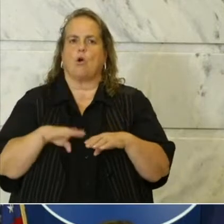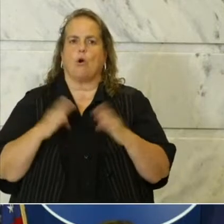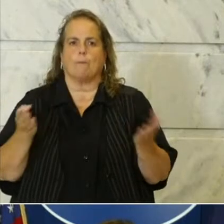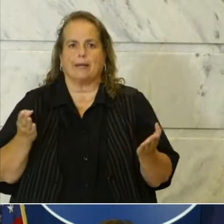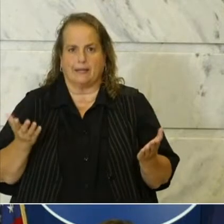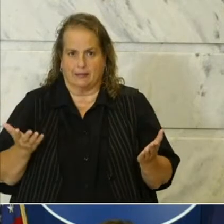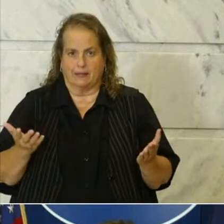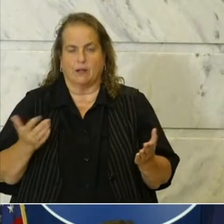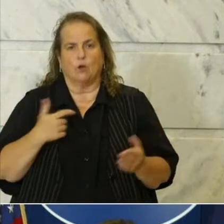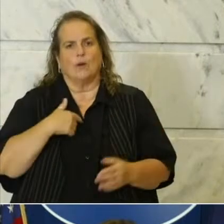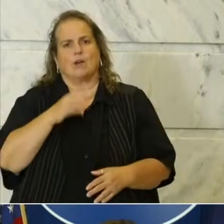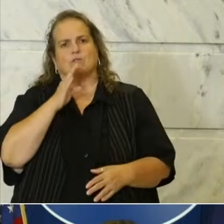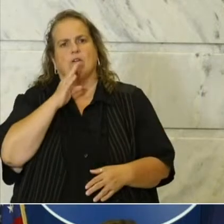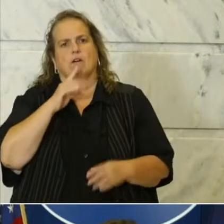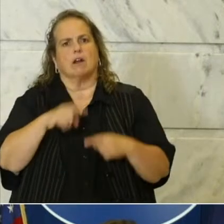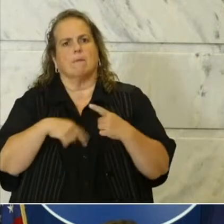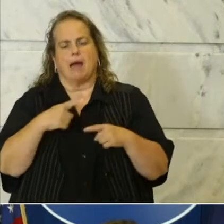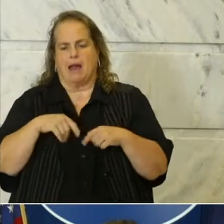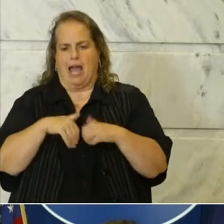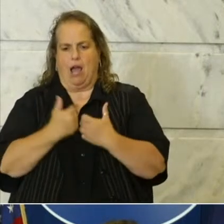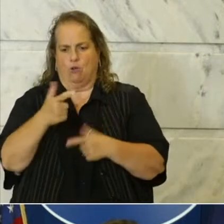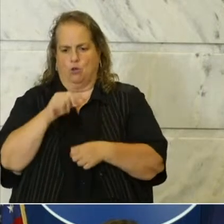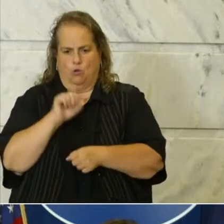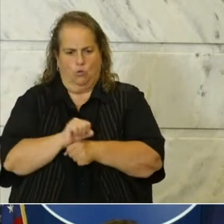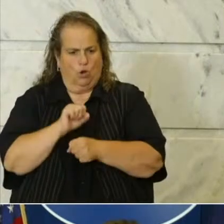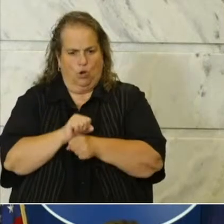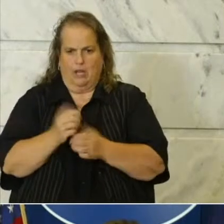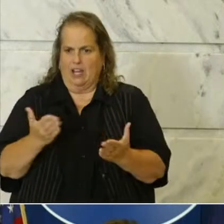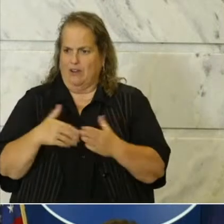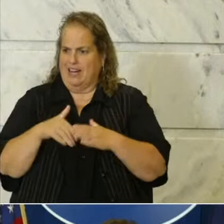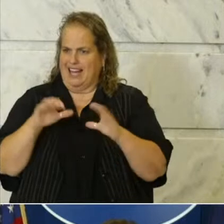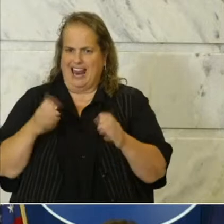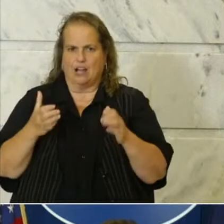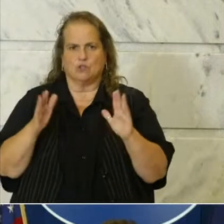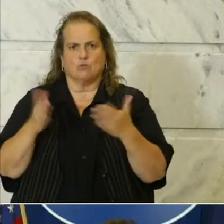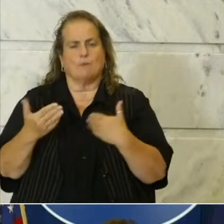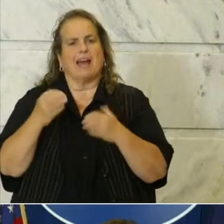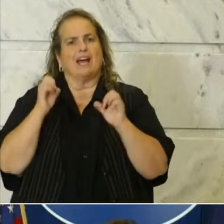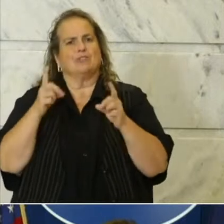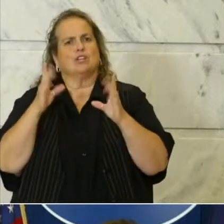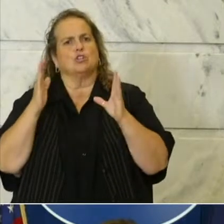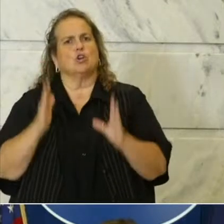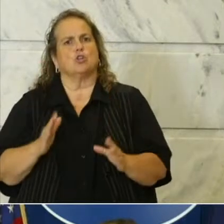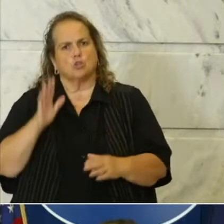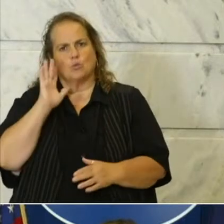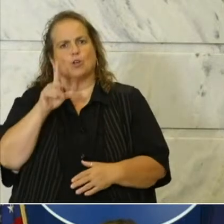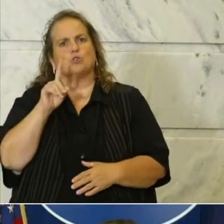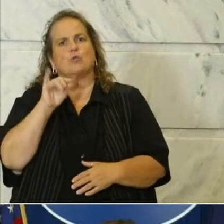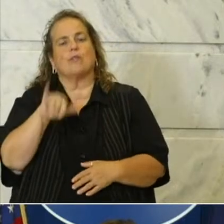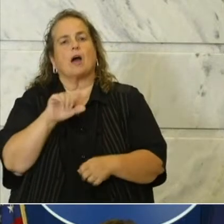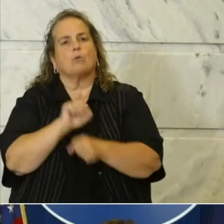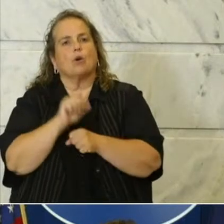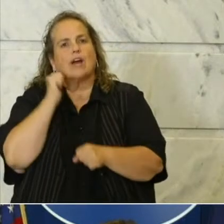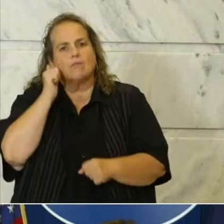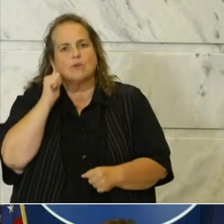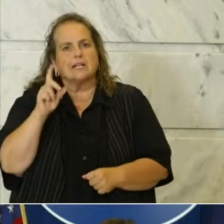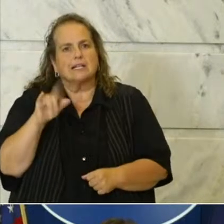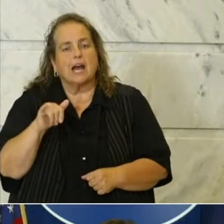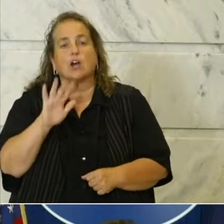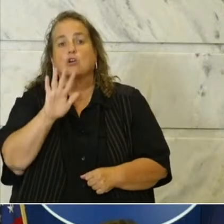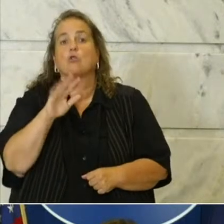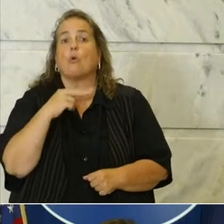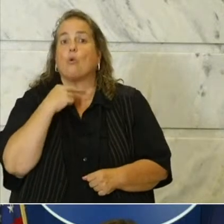ground where the rubber meets the road in the classroom, and our educators are the folks who are going to do that work every day. Their